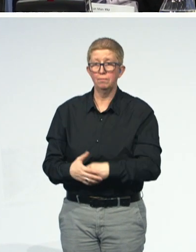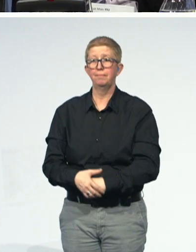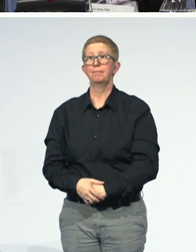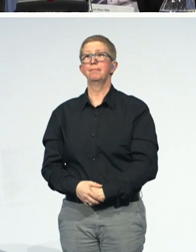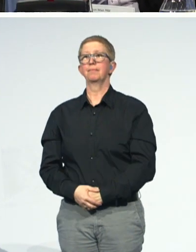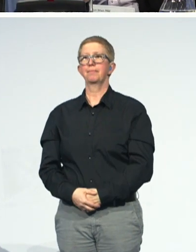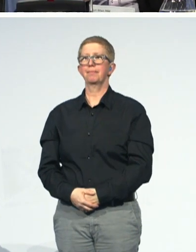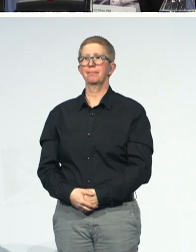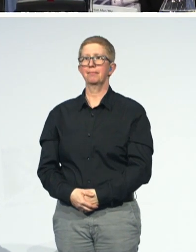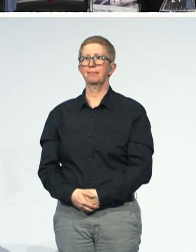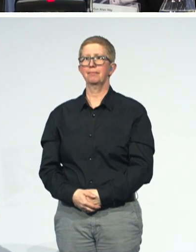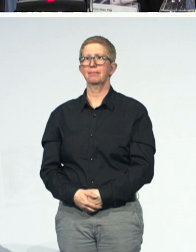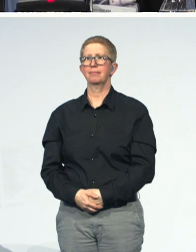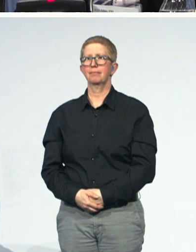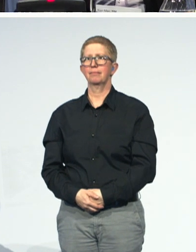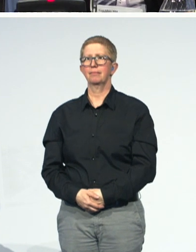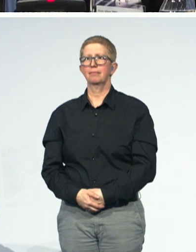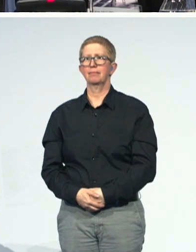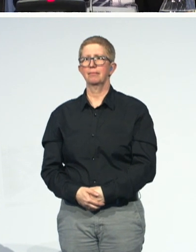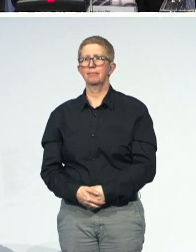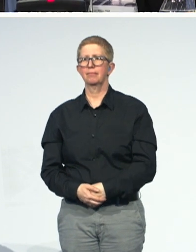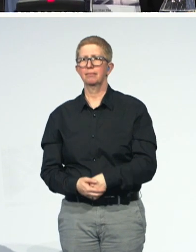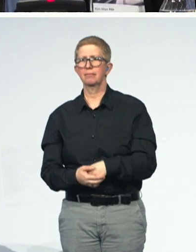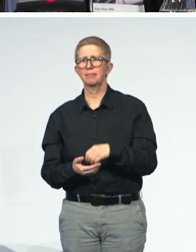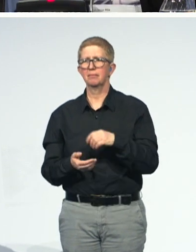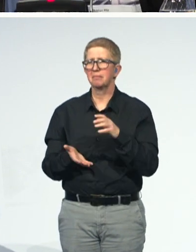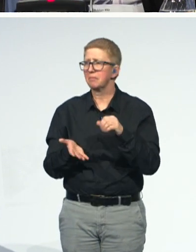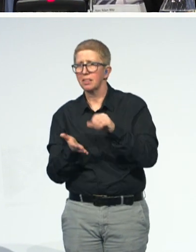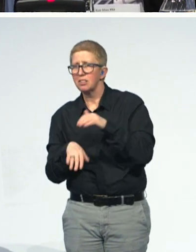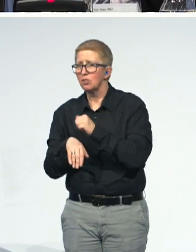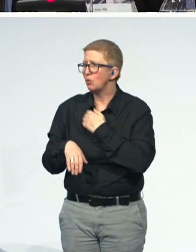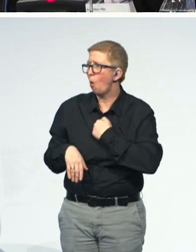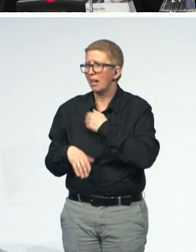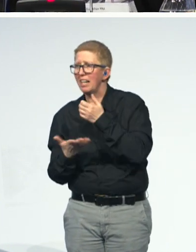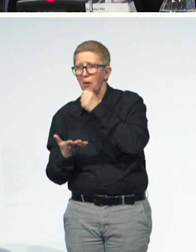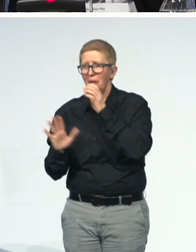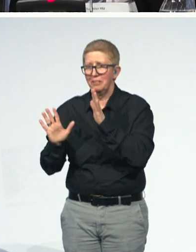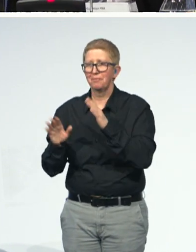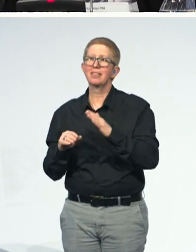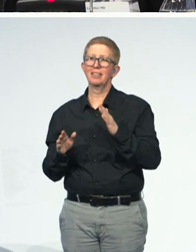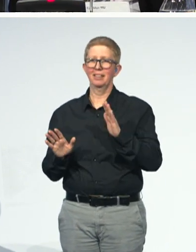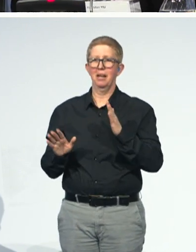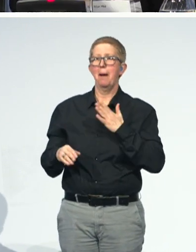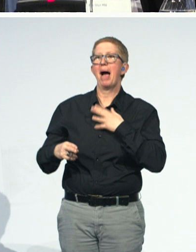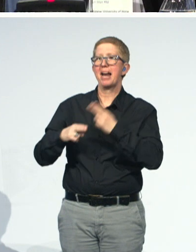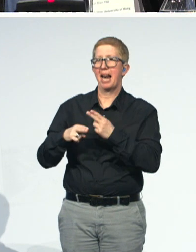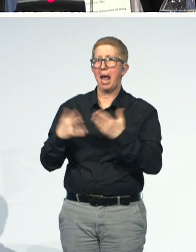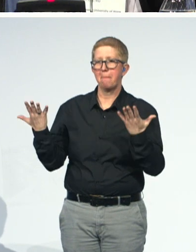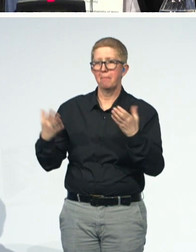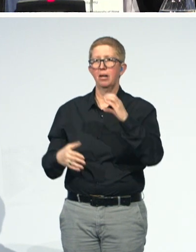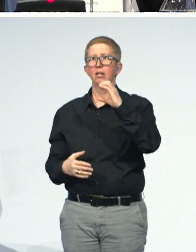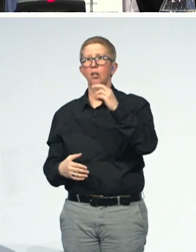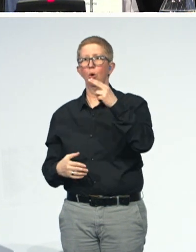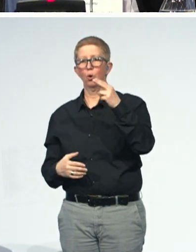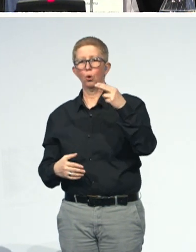Center for Signing, sorry, again, my name is Chris Yu. My sign-in